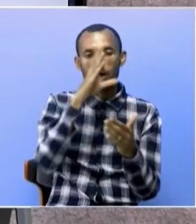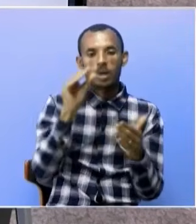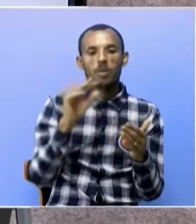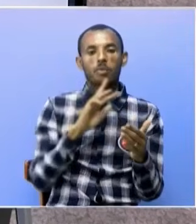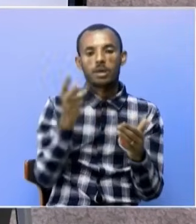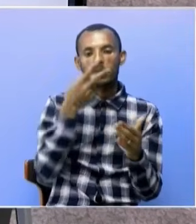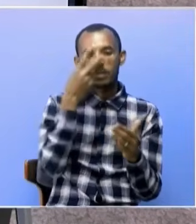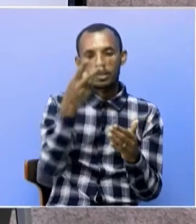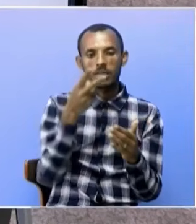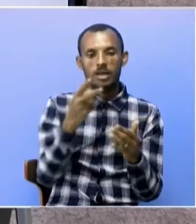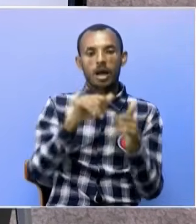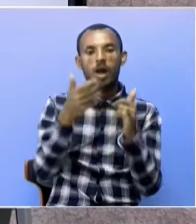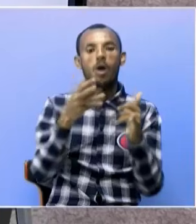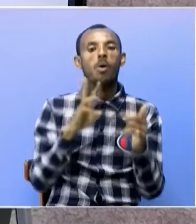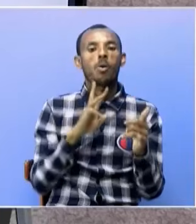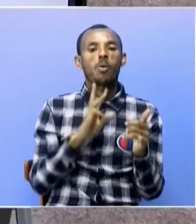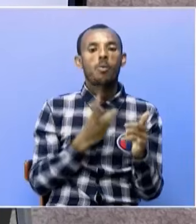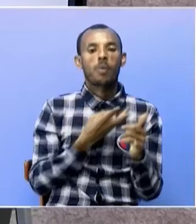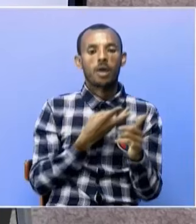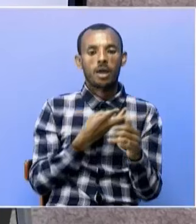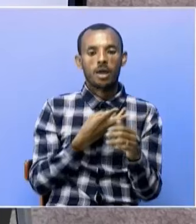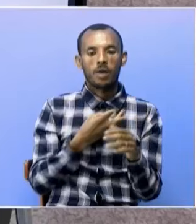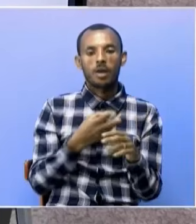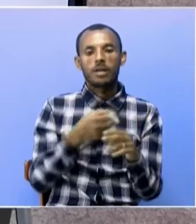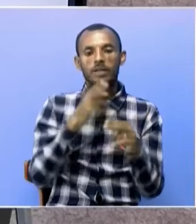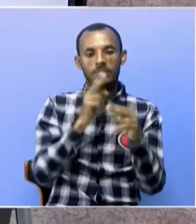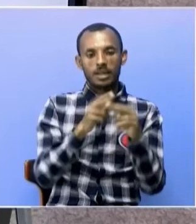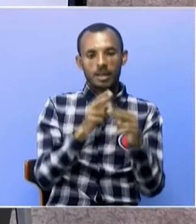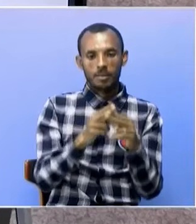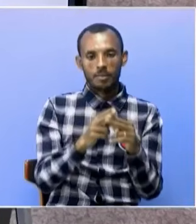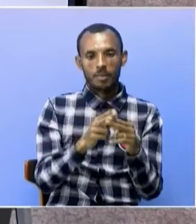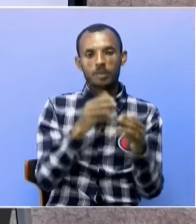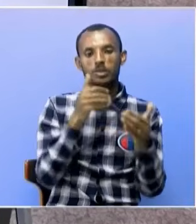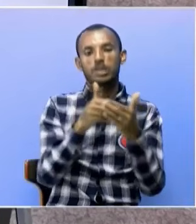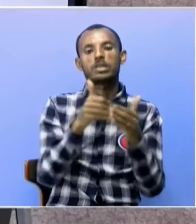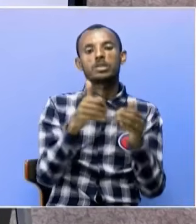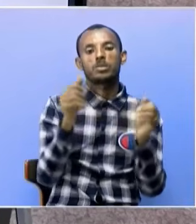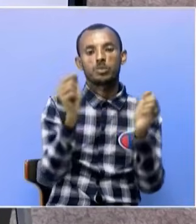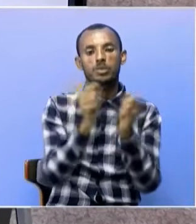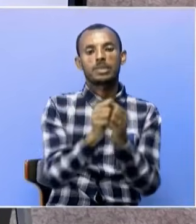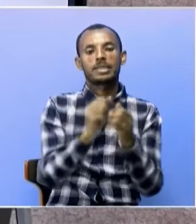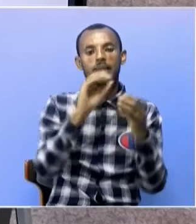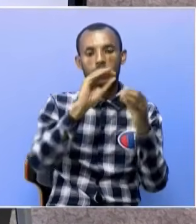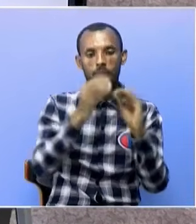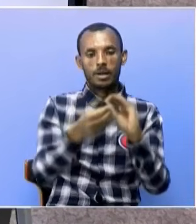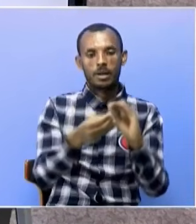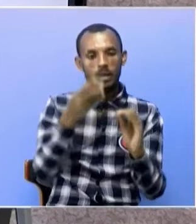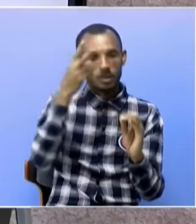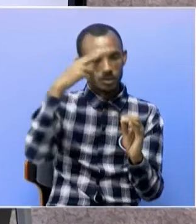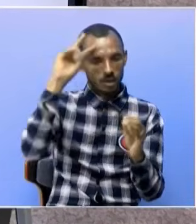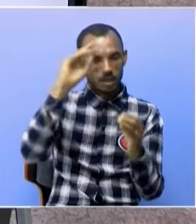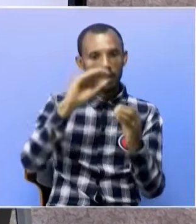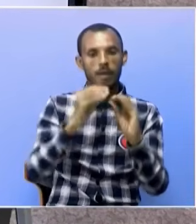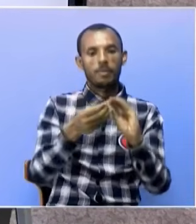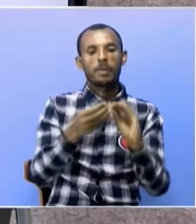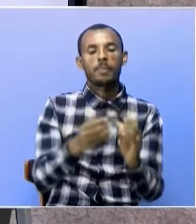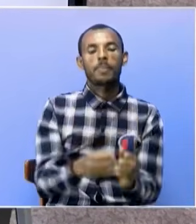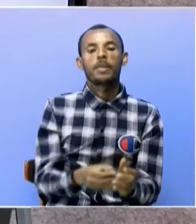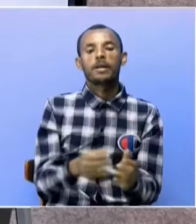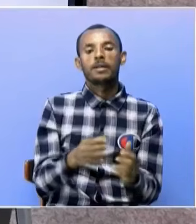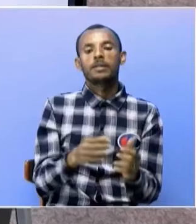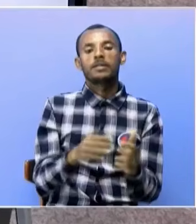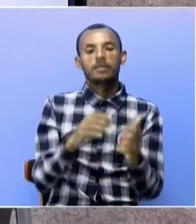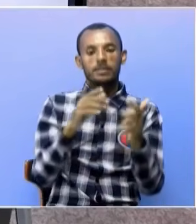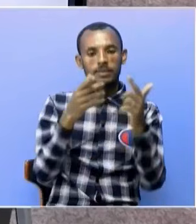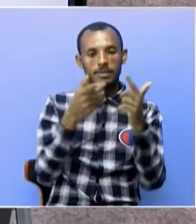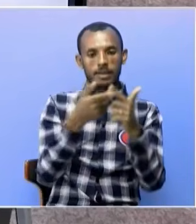how we call the namings associated with numbers. Okay, squaring numbers. So the second